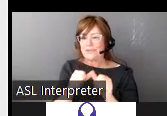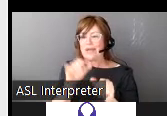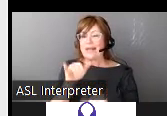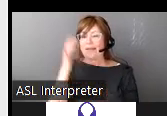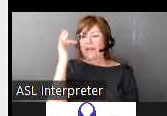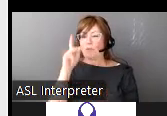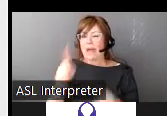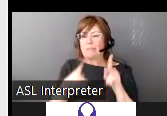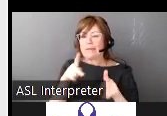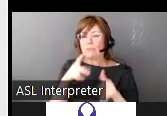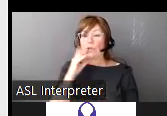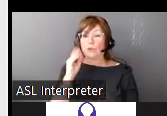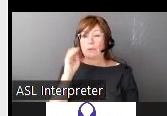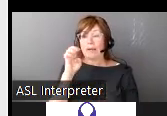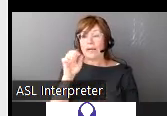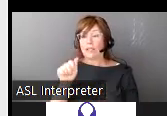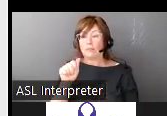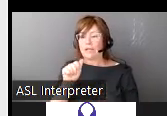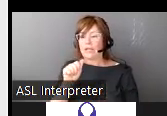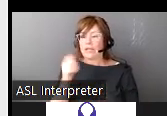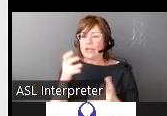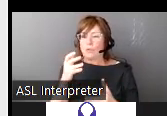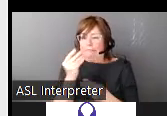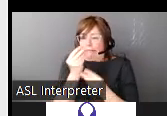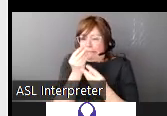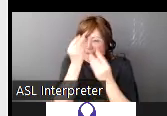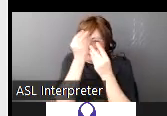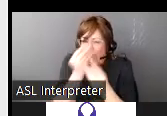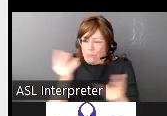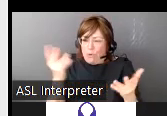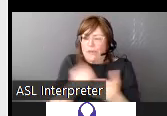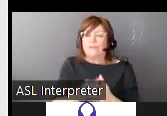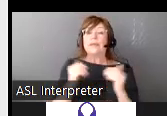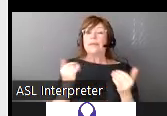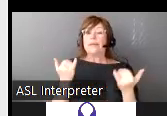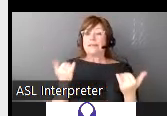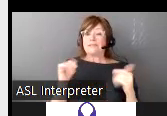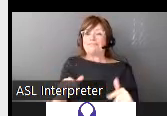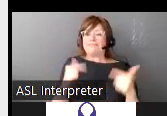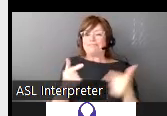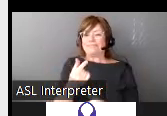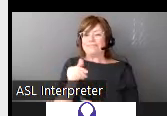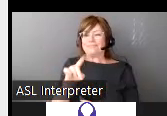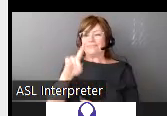instances. And now I'll hand it over to Guida to conclude our presentation.